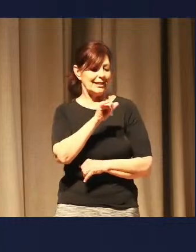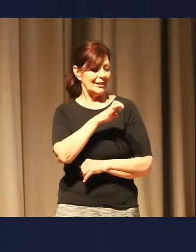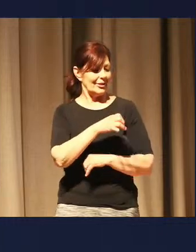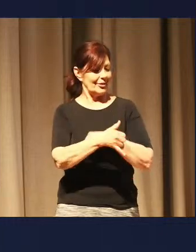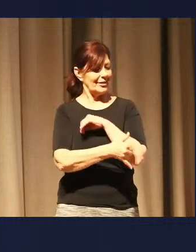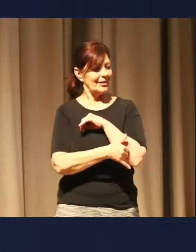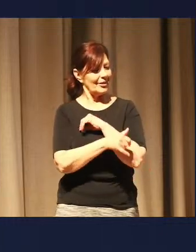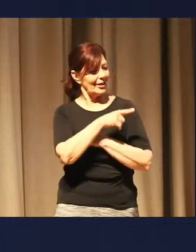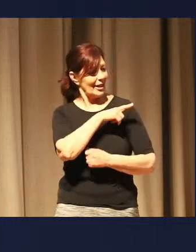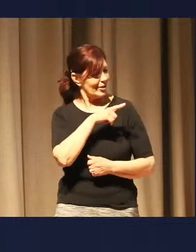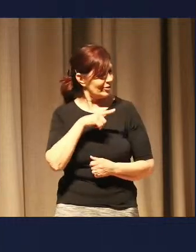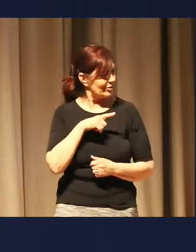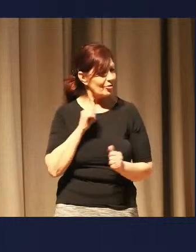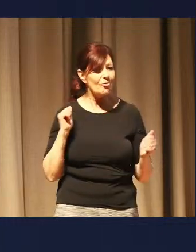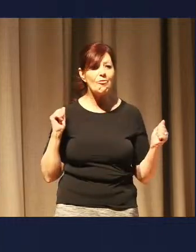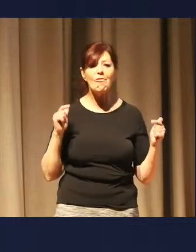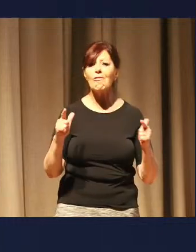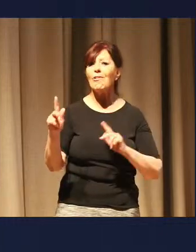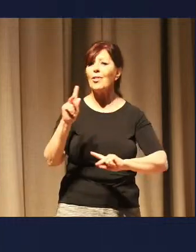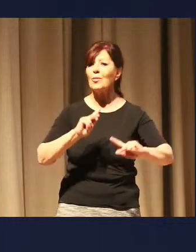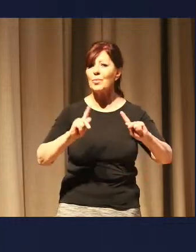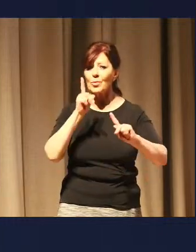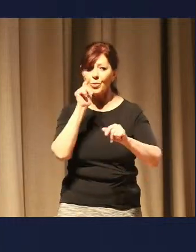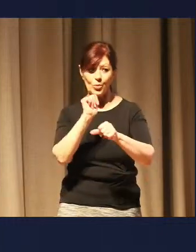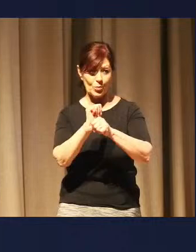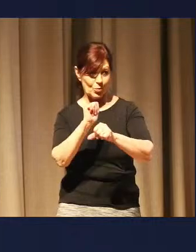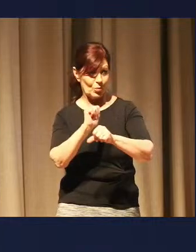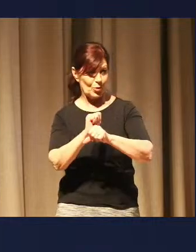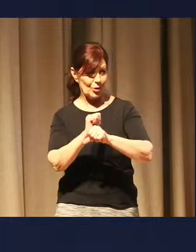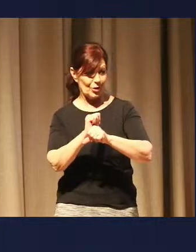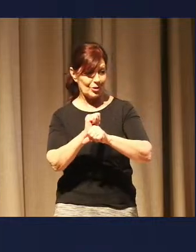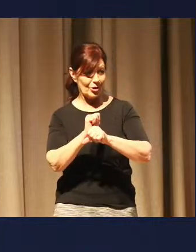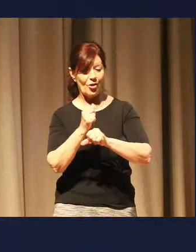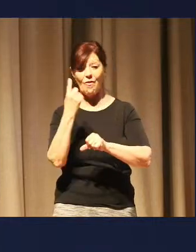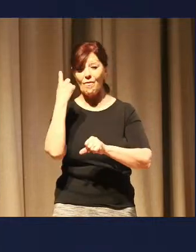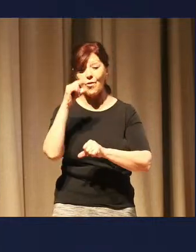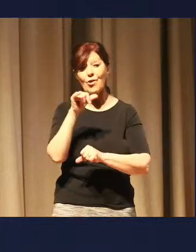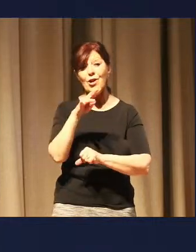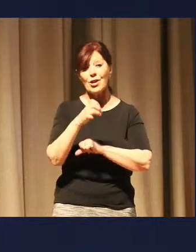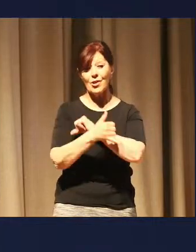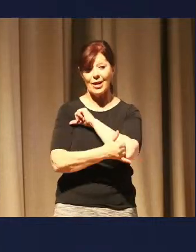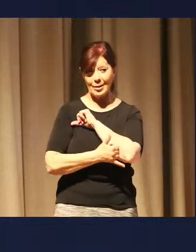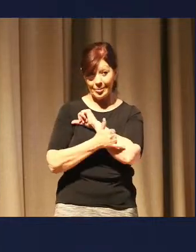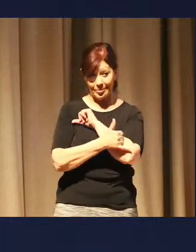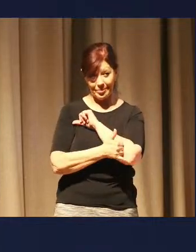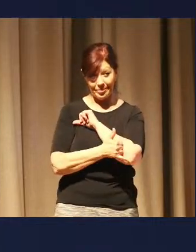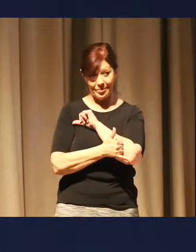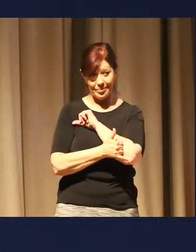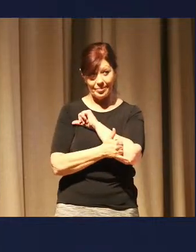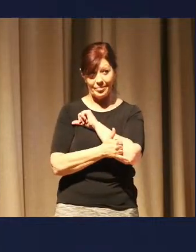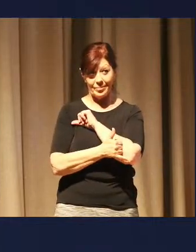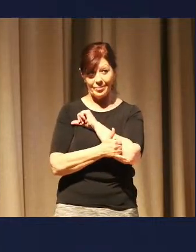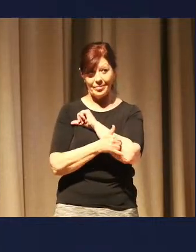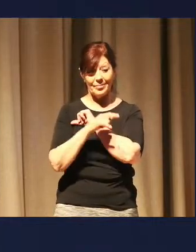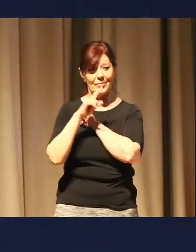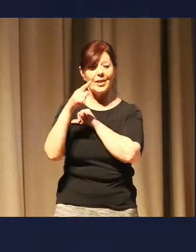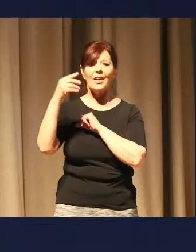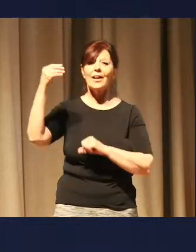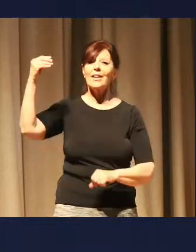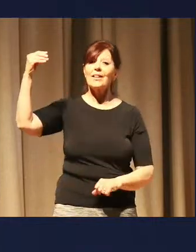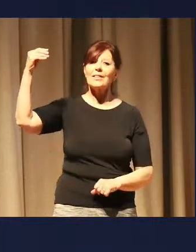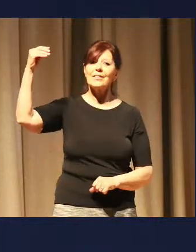legislator, and all the people who work at and for Erie County, the sun